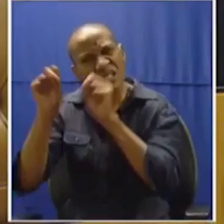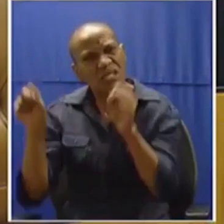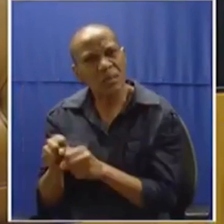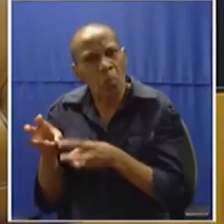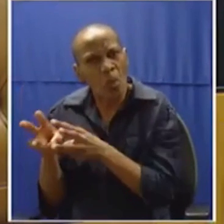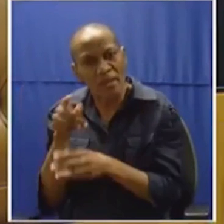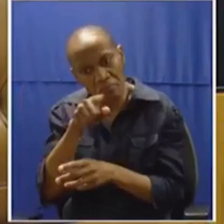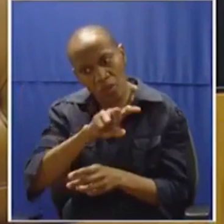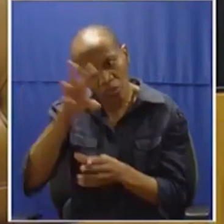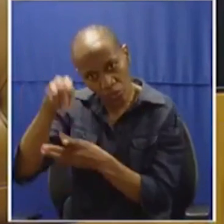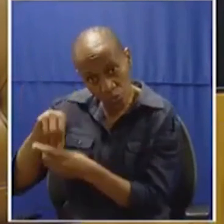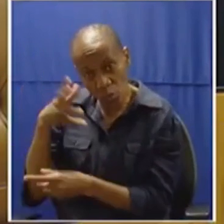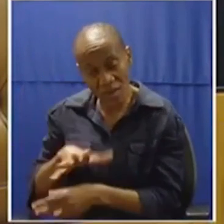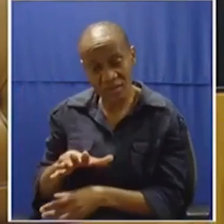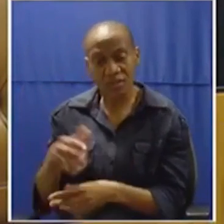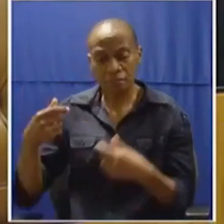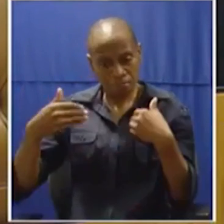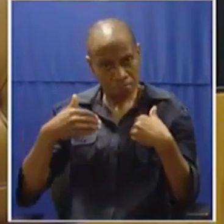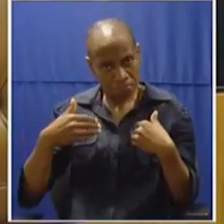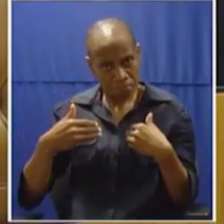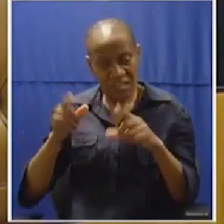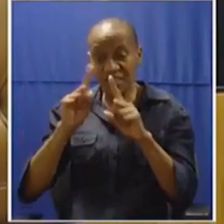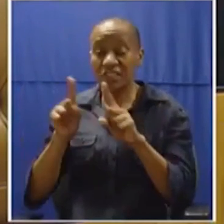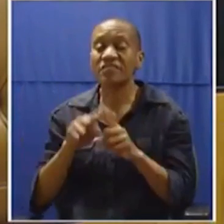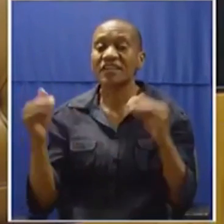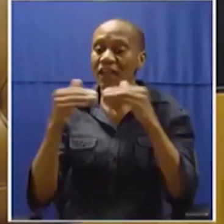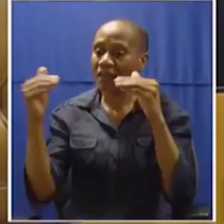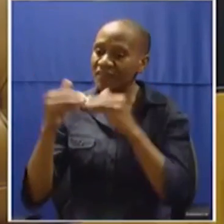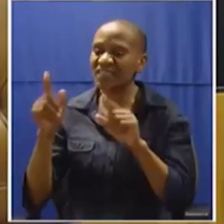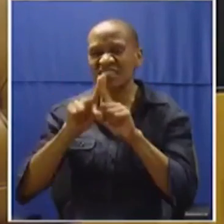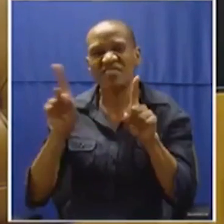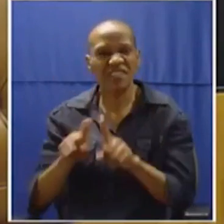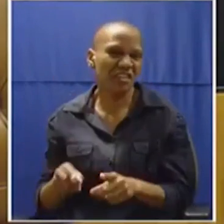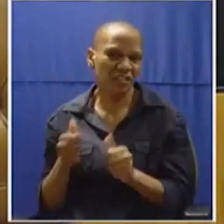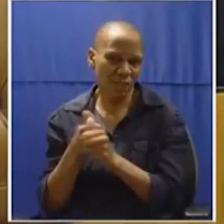those matters will be dealt with in specific terms on a case-by-case basis. Thank you.